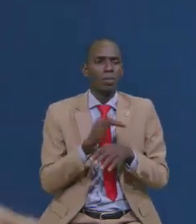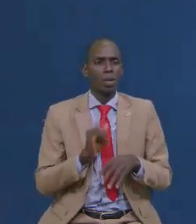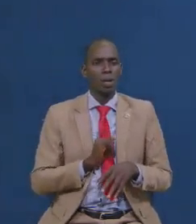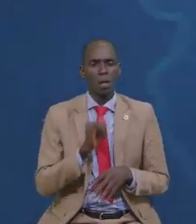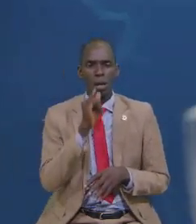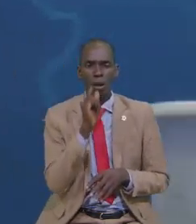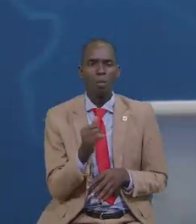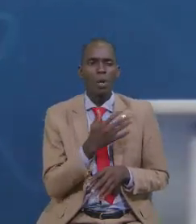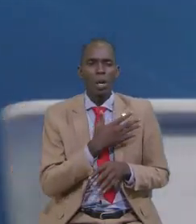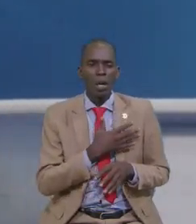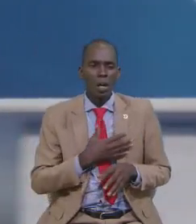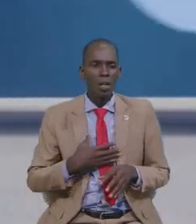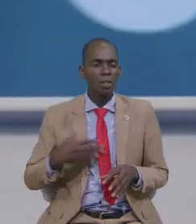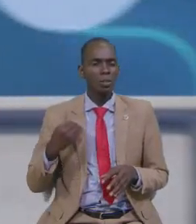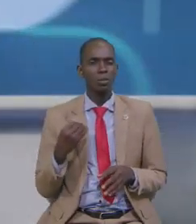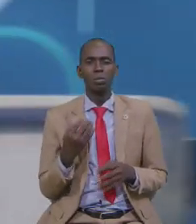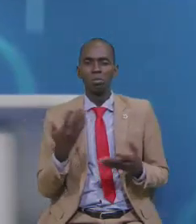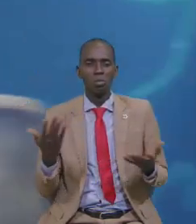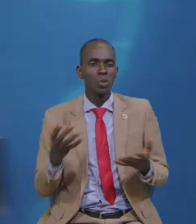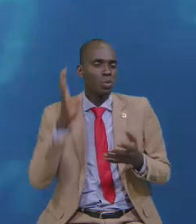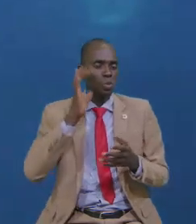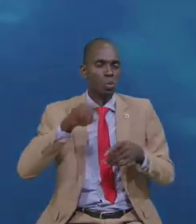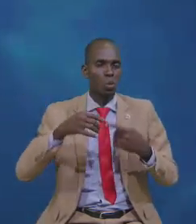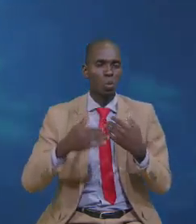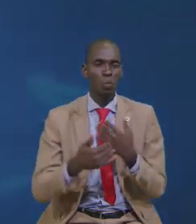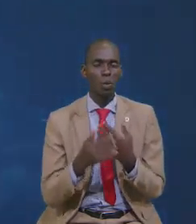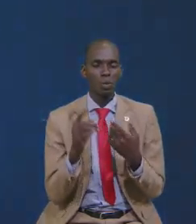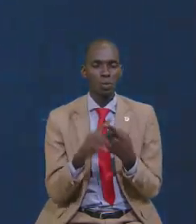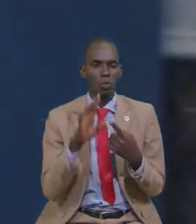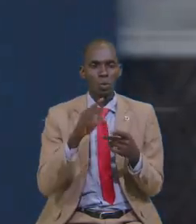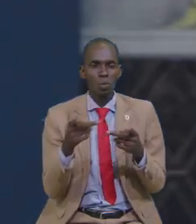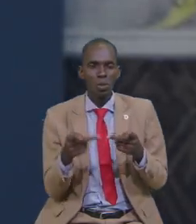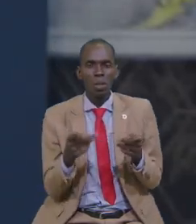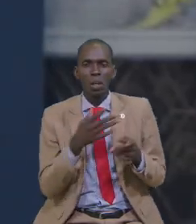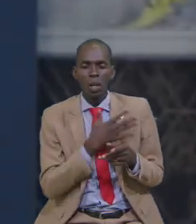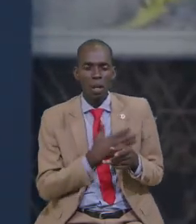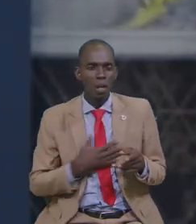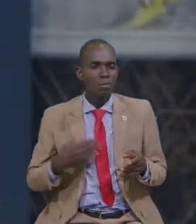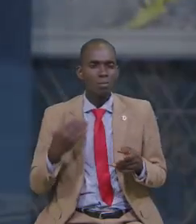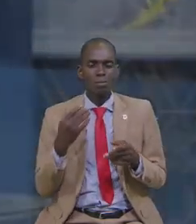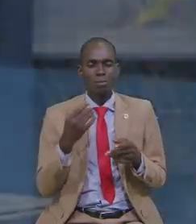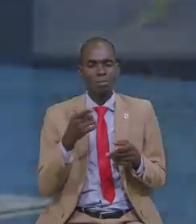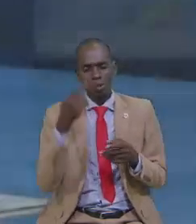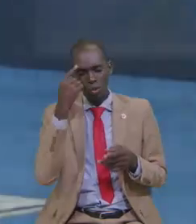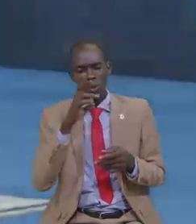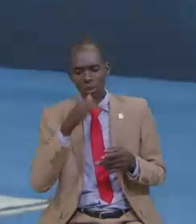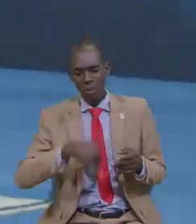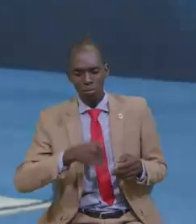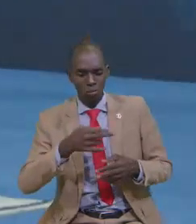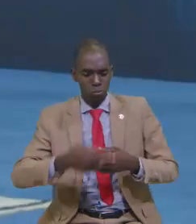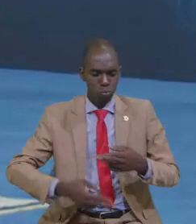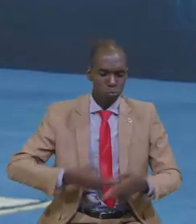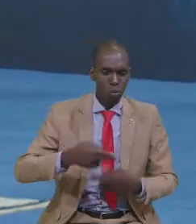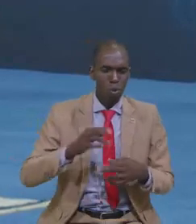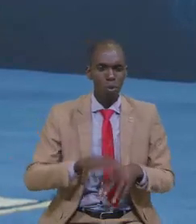we're still crying, we're still mourning, we're still rolling on the ground because of our sins. He said, yes, he knows. That's why I